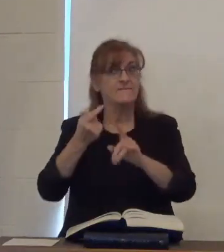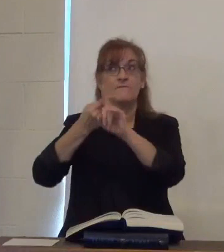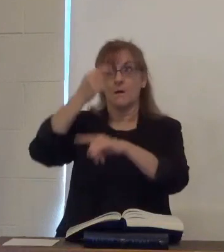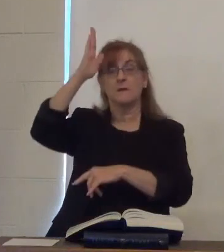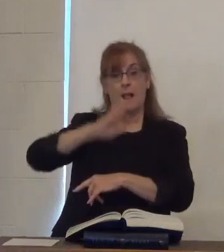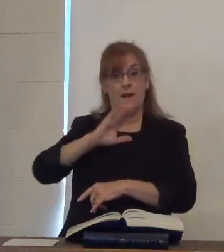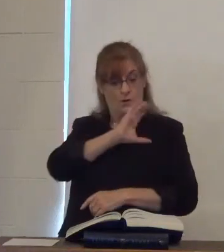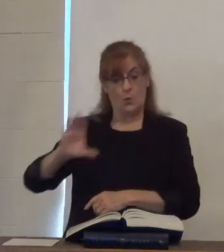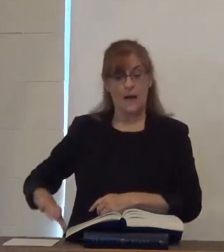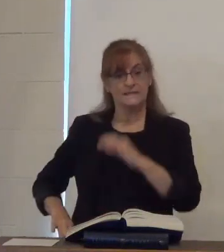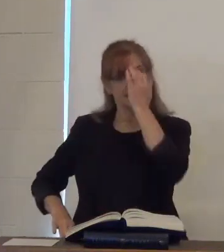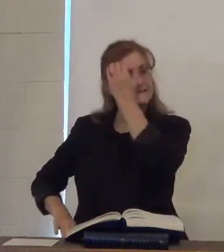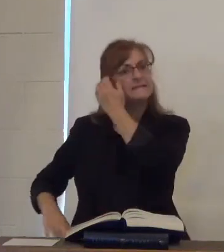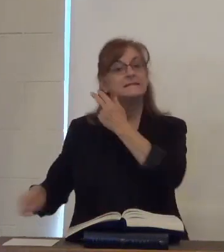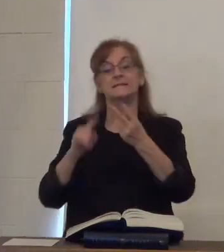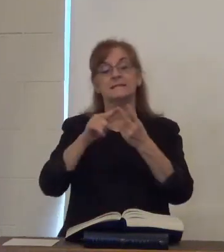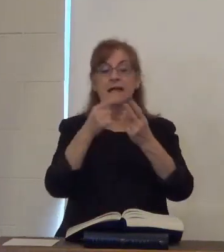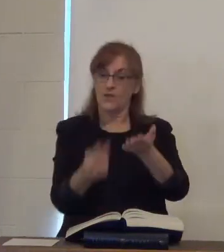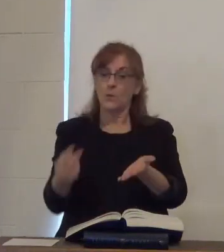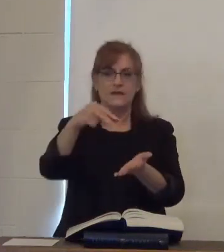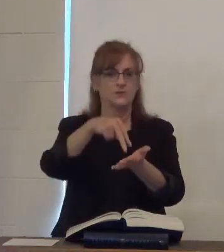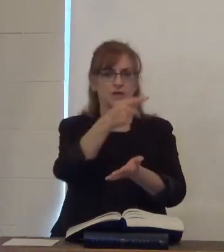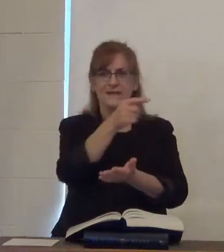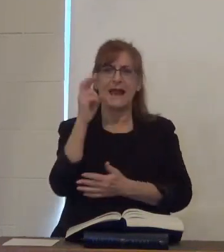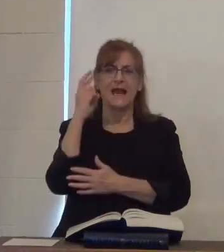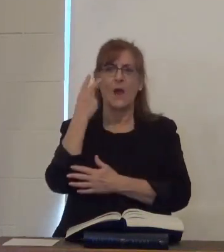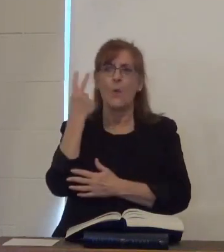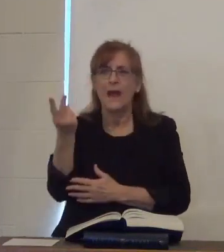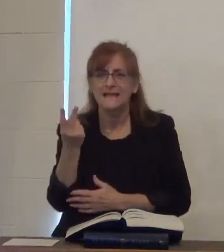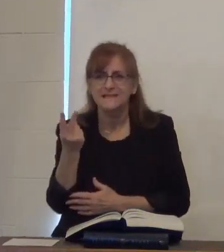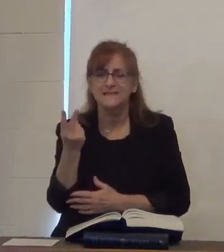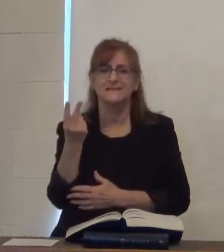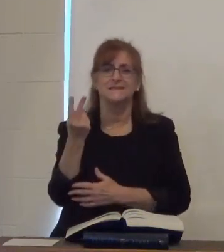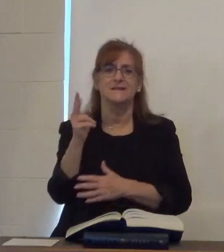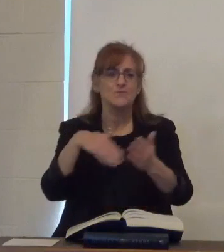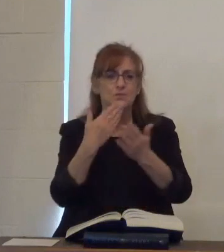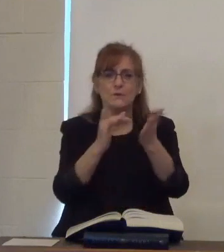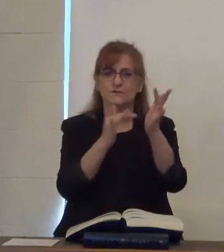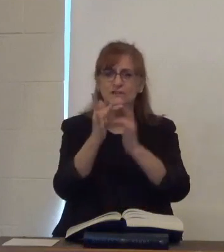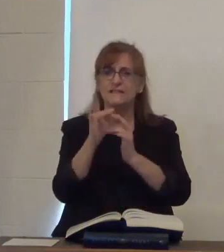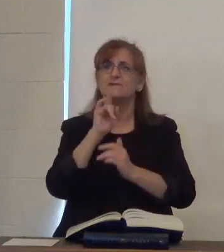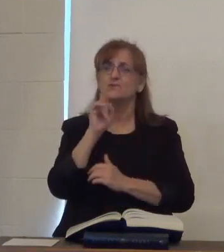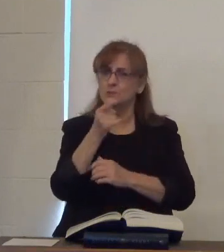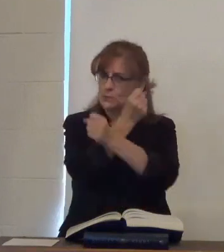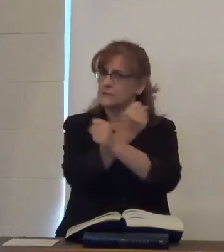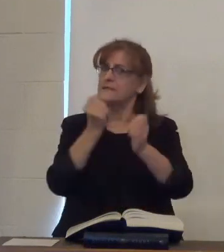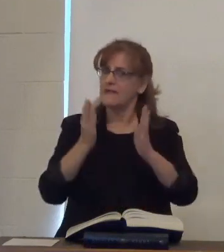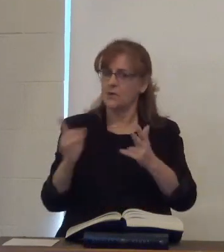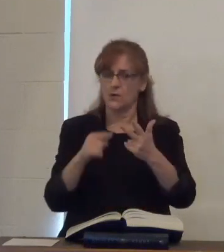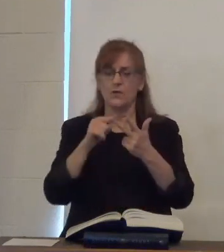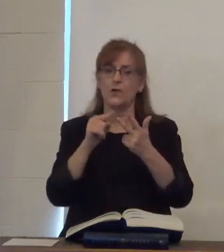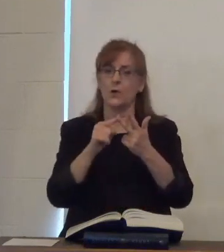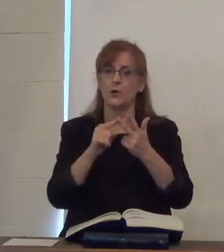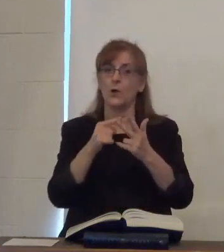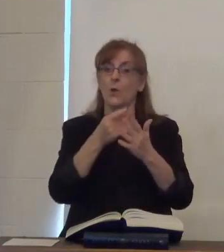Christ. Second, the resurrection that they had witnessed also proved that Jesus was the Messiah. Third, what